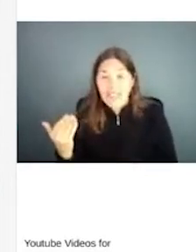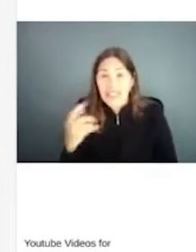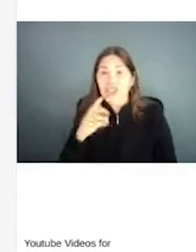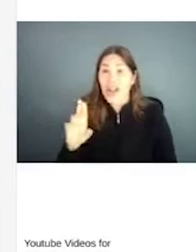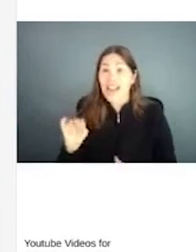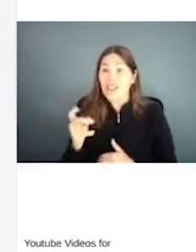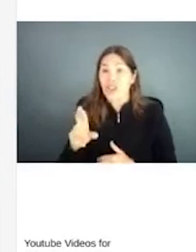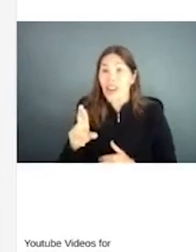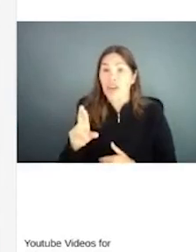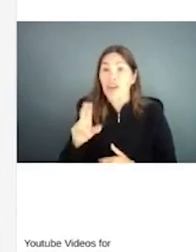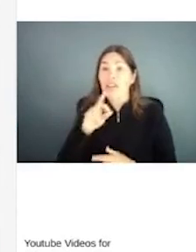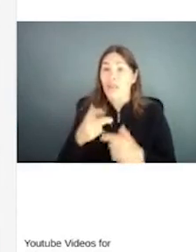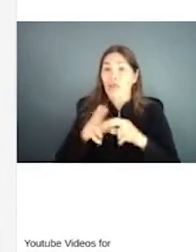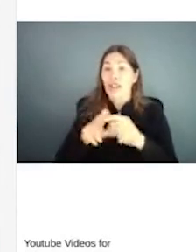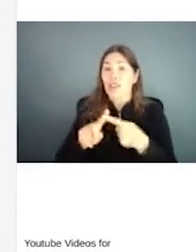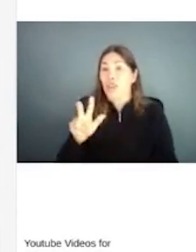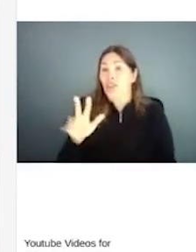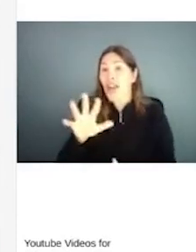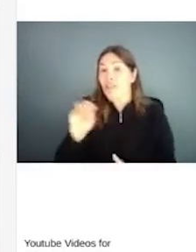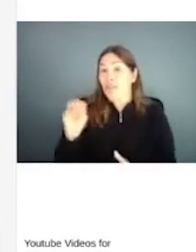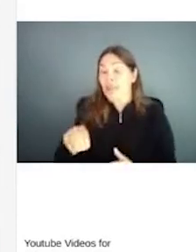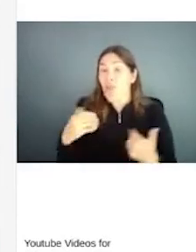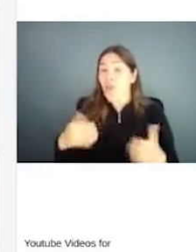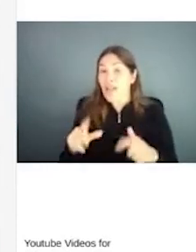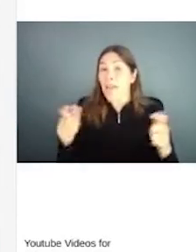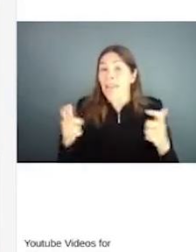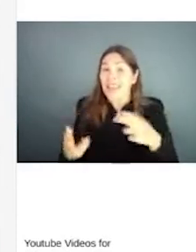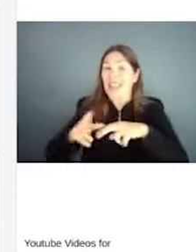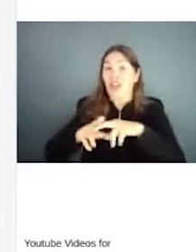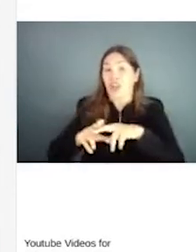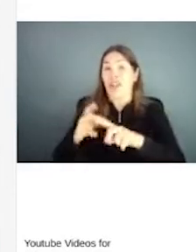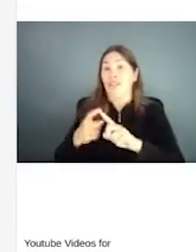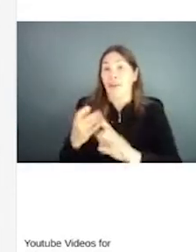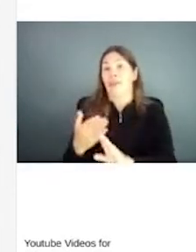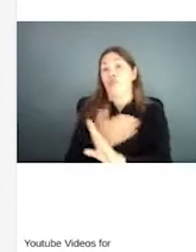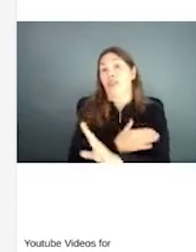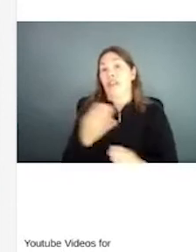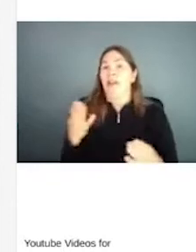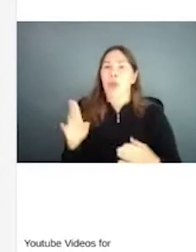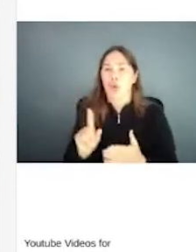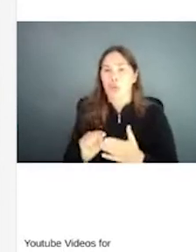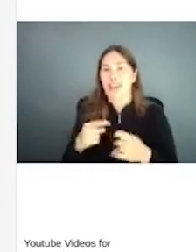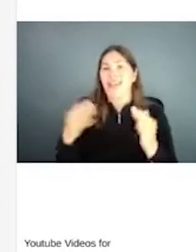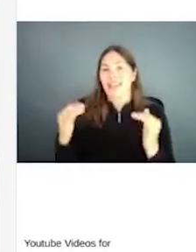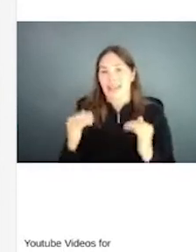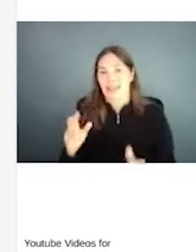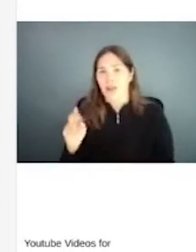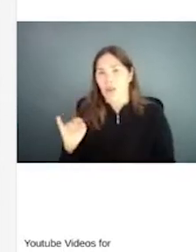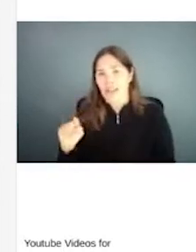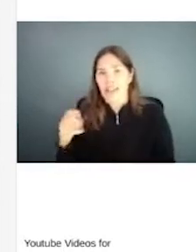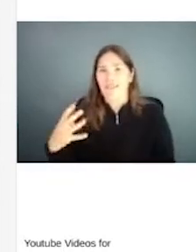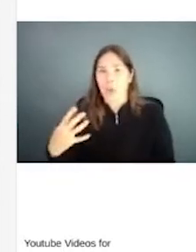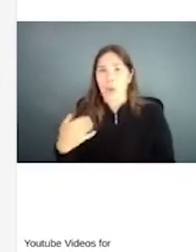to 35%, which is a significant increase over the previous blueprint. And then Unit 4, I heard